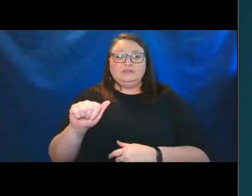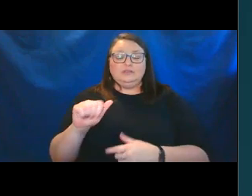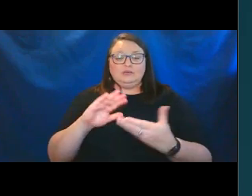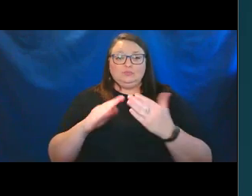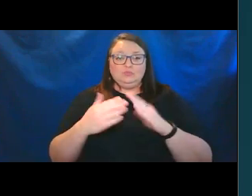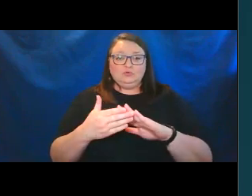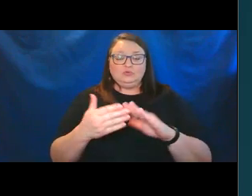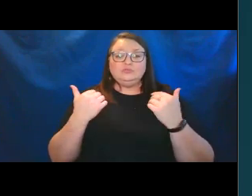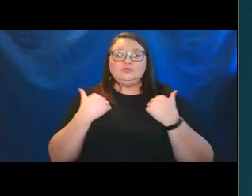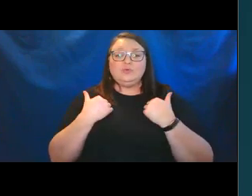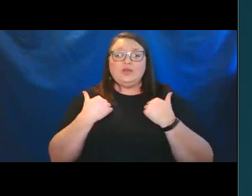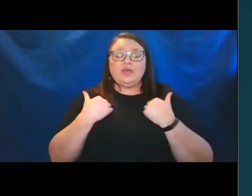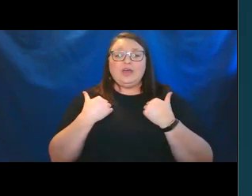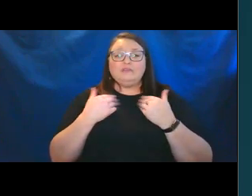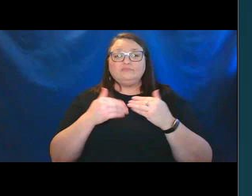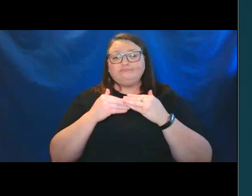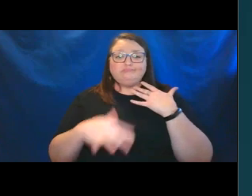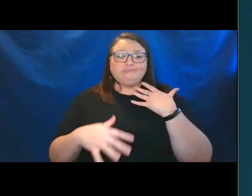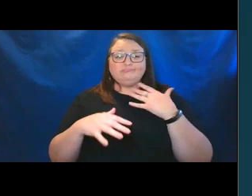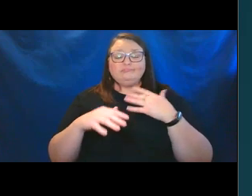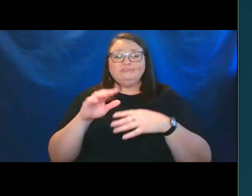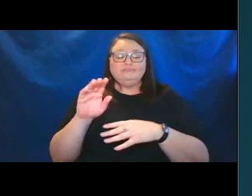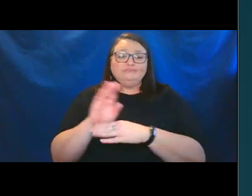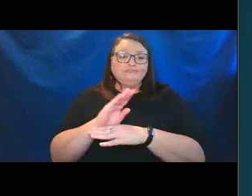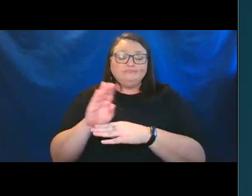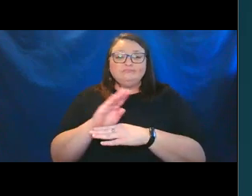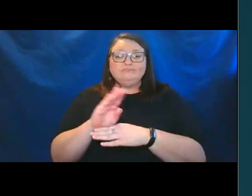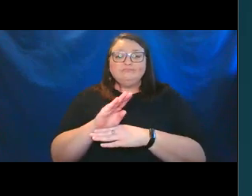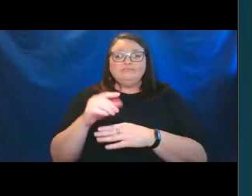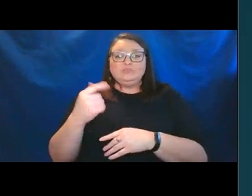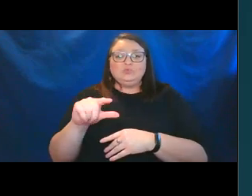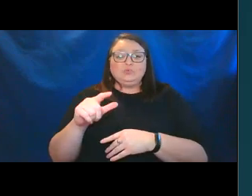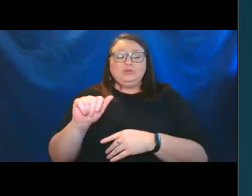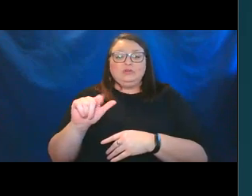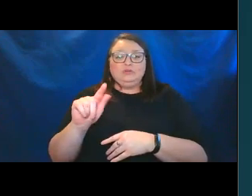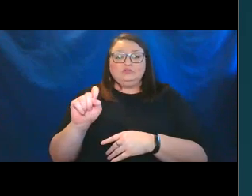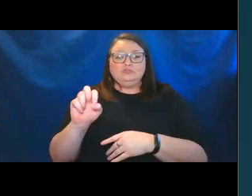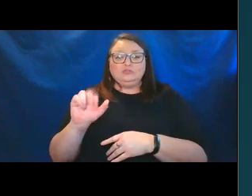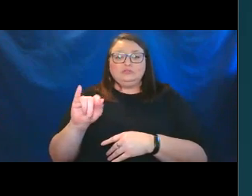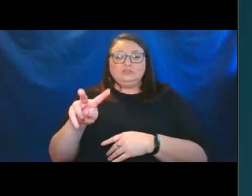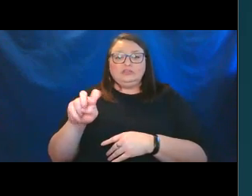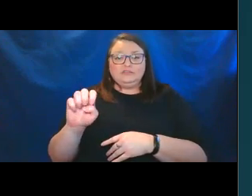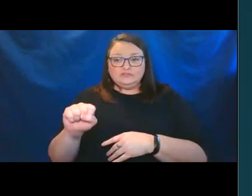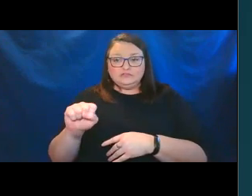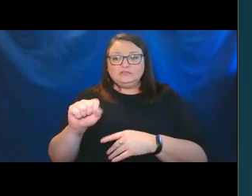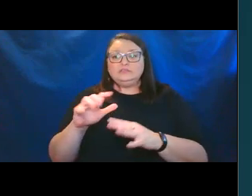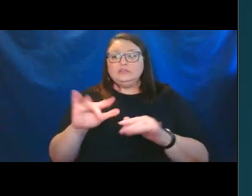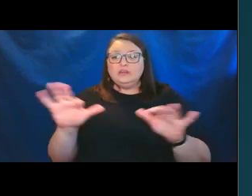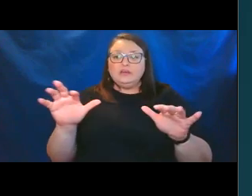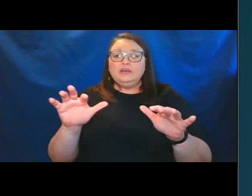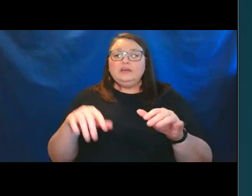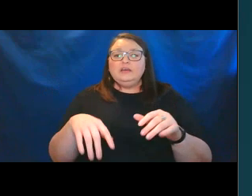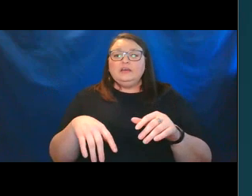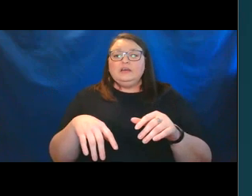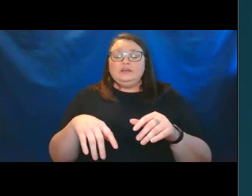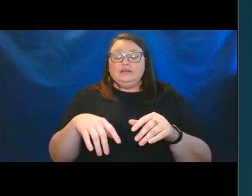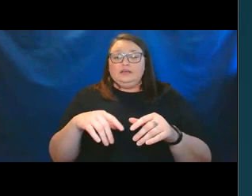a host of employers from Zeem, Great Alternatives, Energy Swell, who are also participants in this and have already pledged